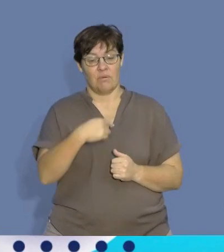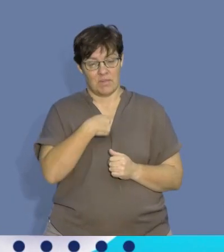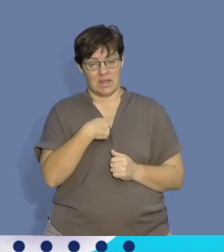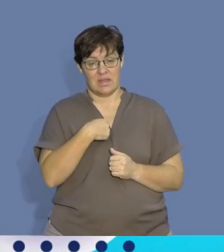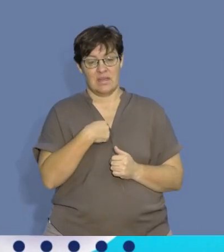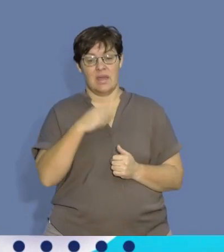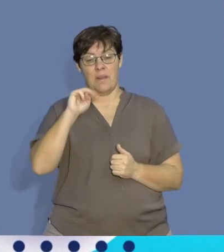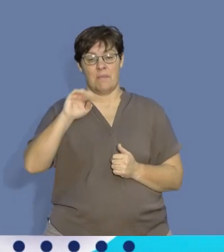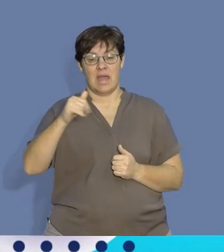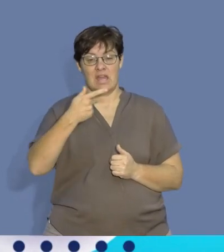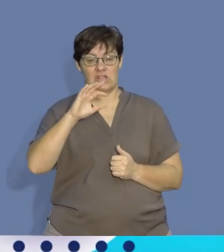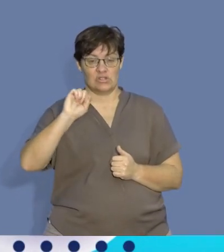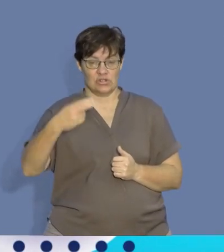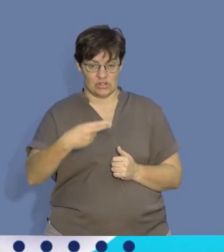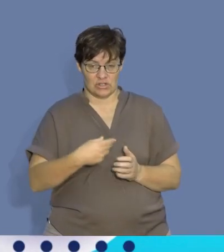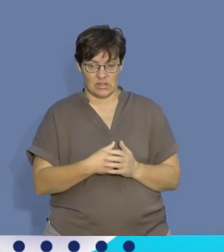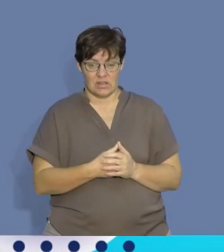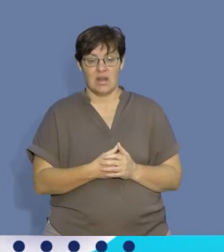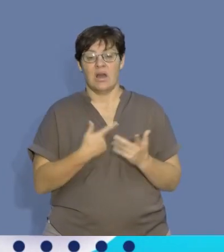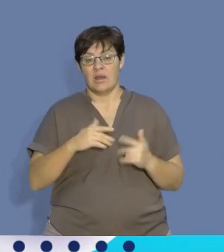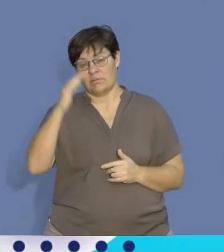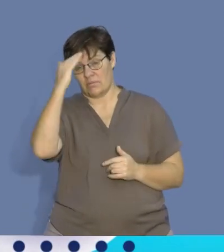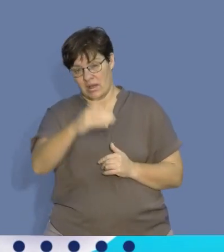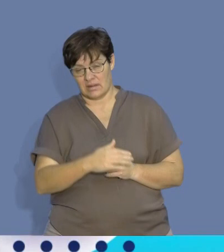so that's it from me, Mahesh Lal. Until we